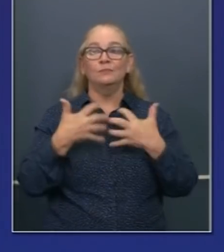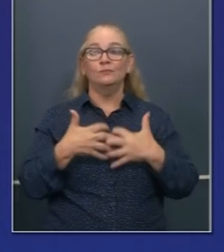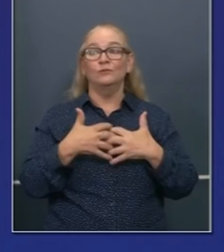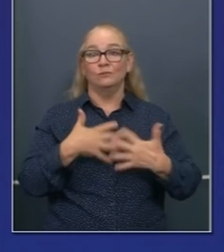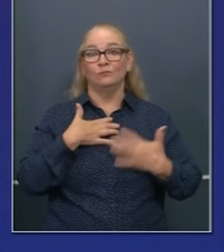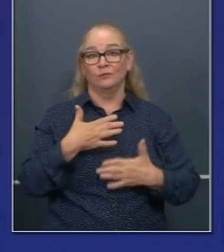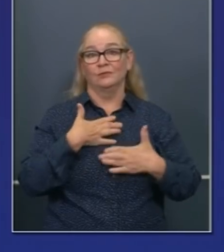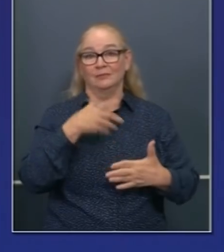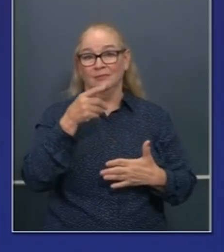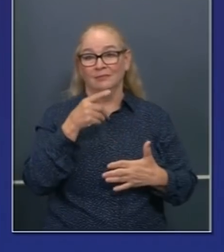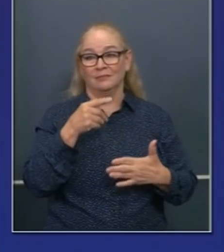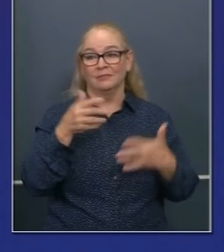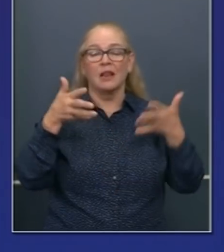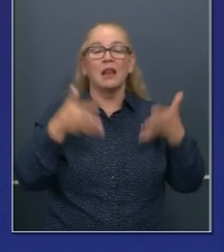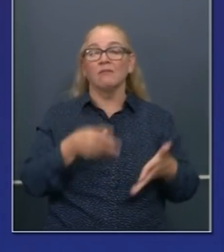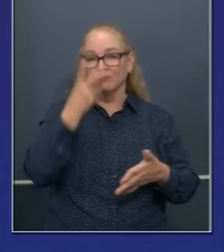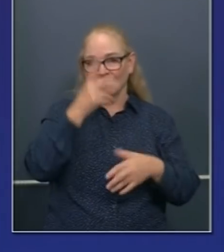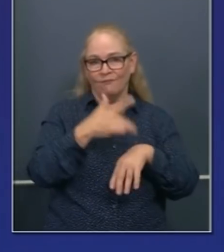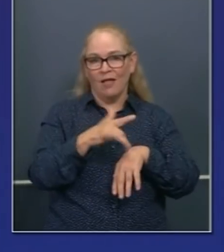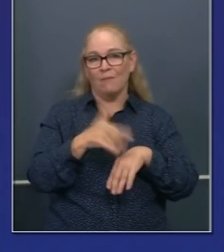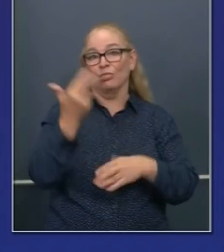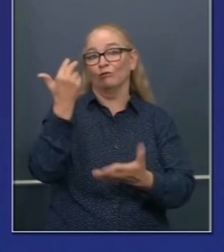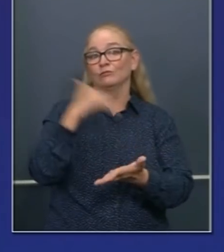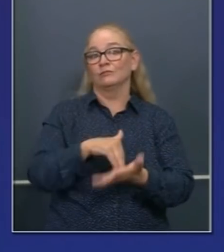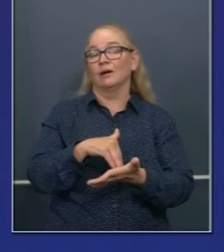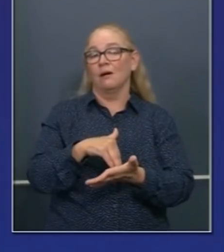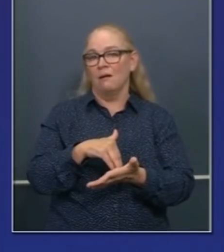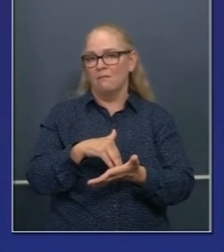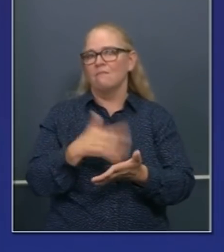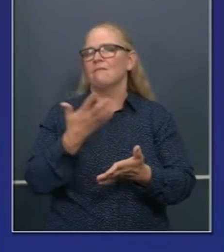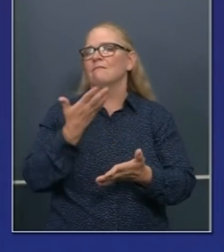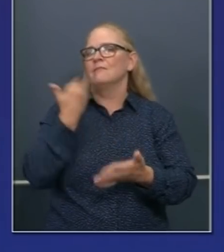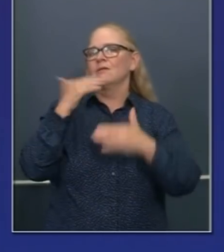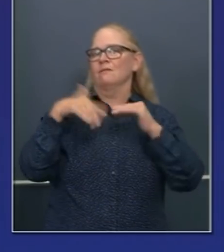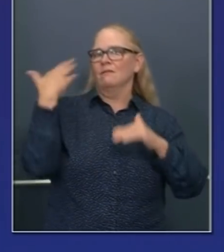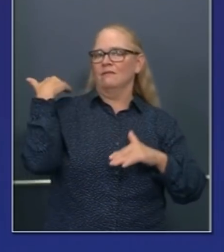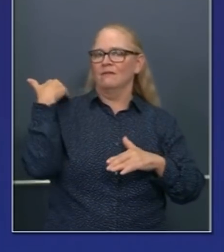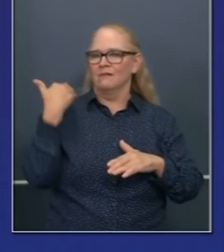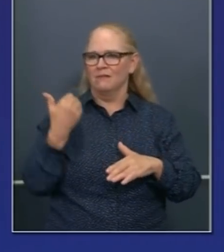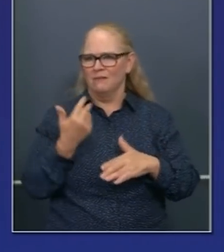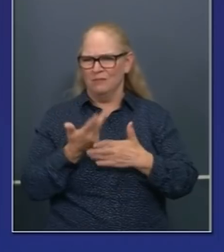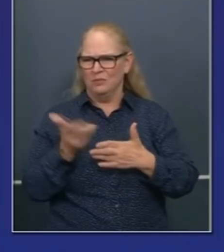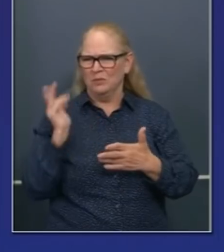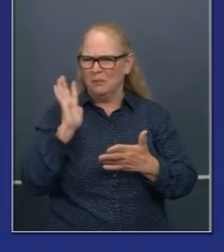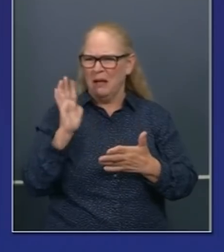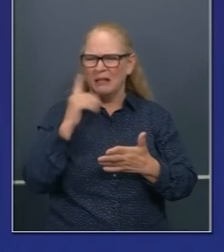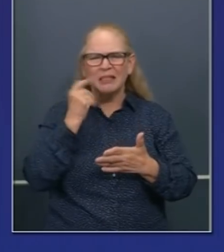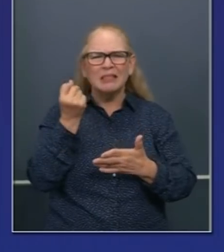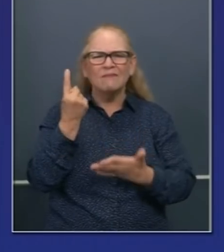available, doing better than we were a few weeks ago with 11,000 plus ventilators available.